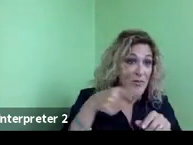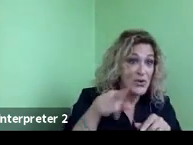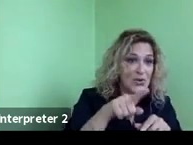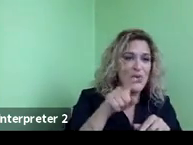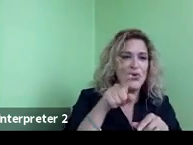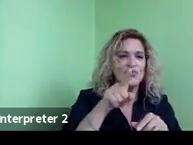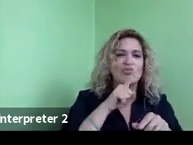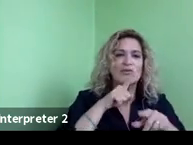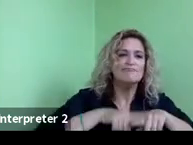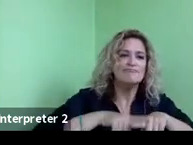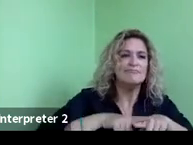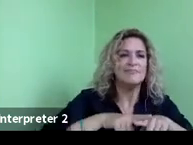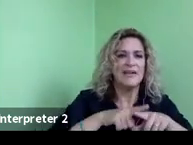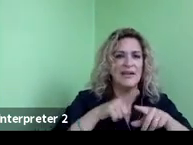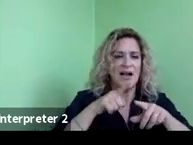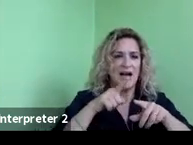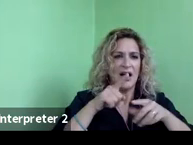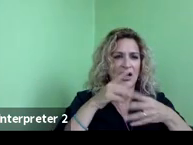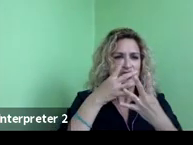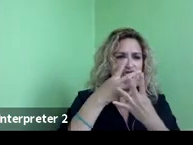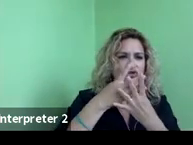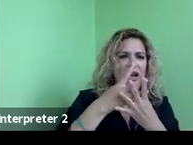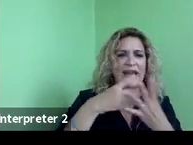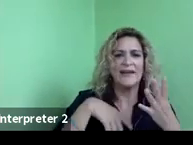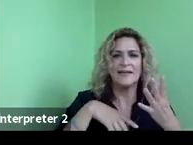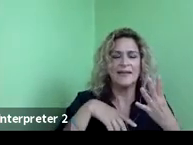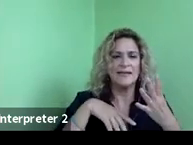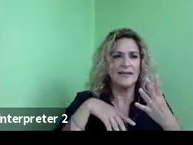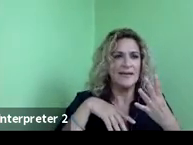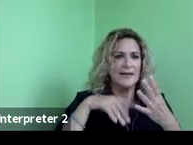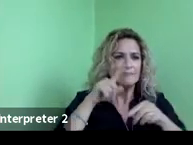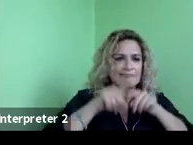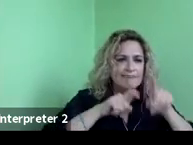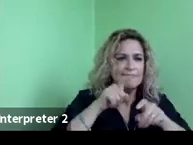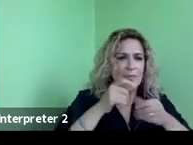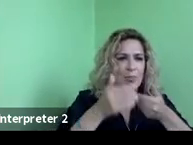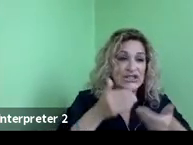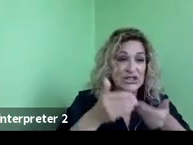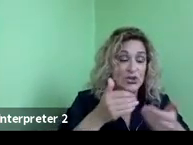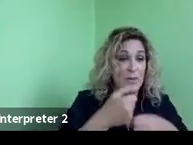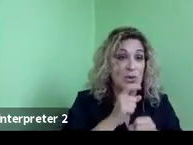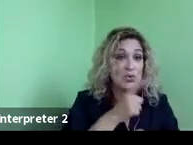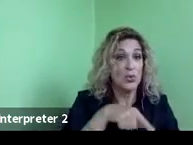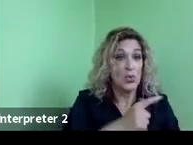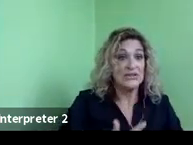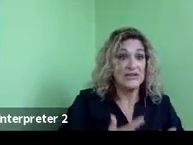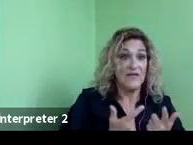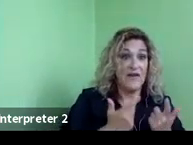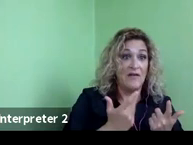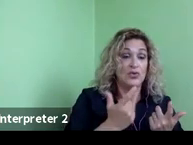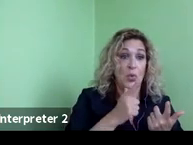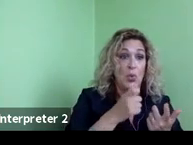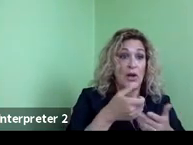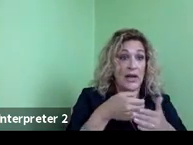screening and intake procedure to make sure that survivors who are thinking about coming